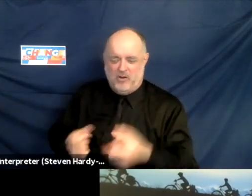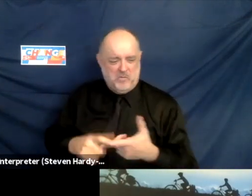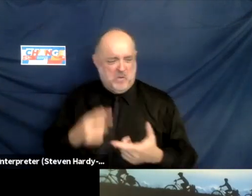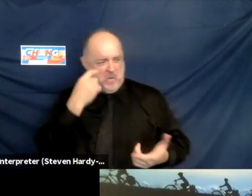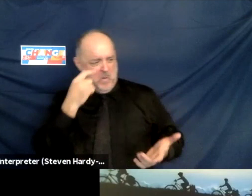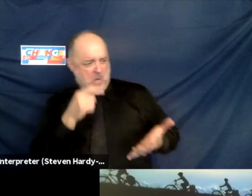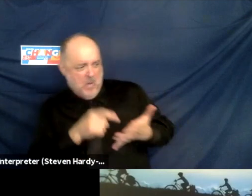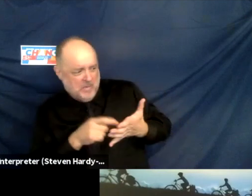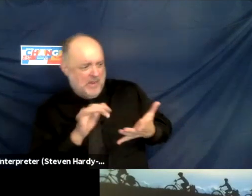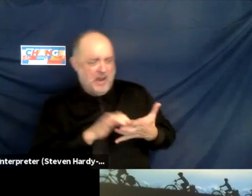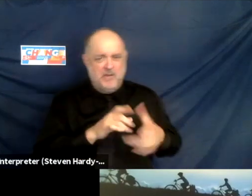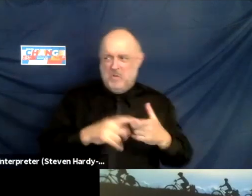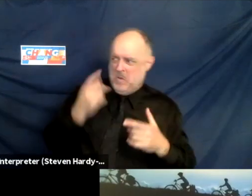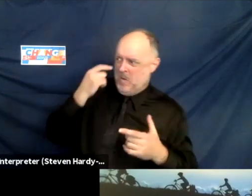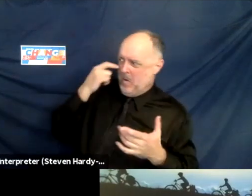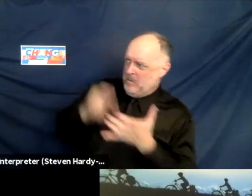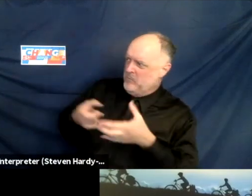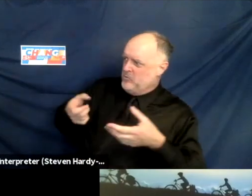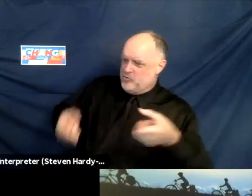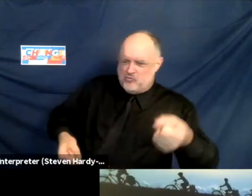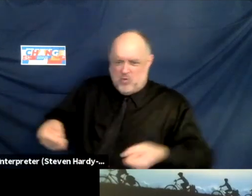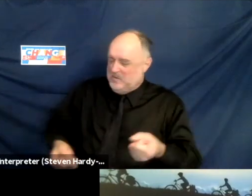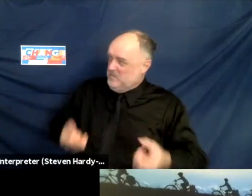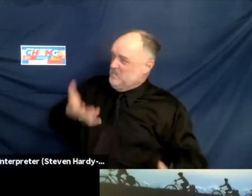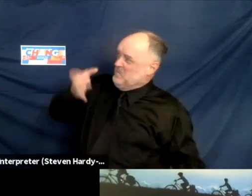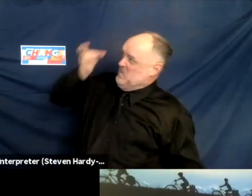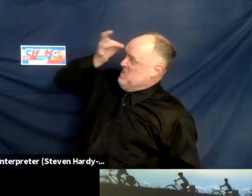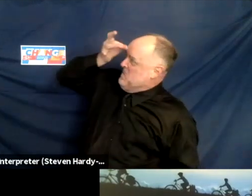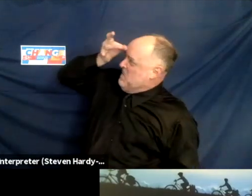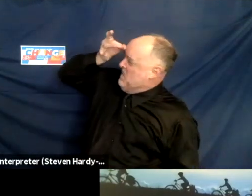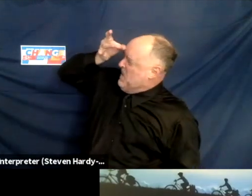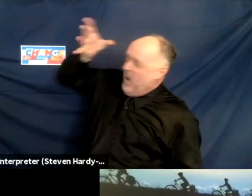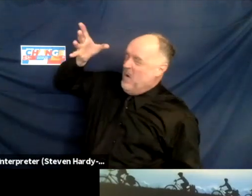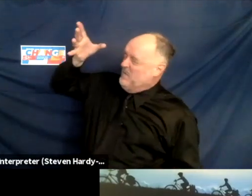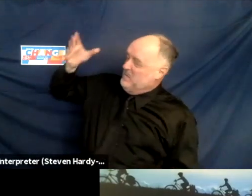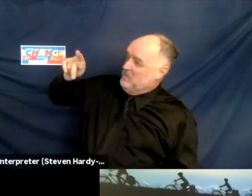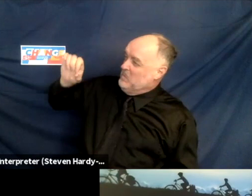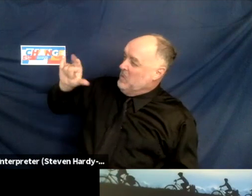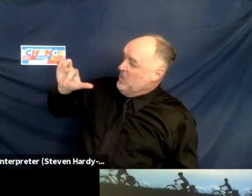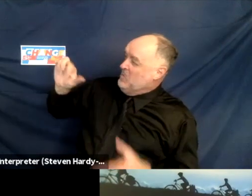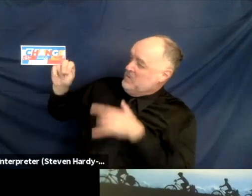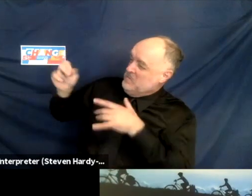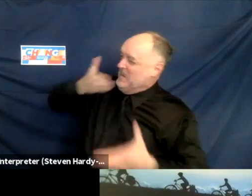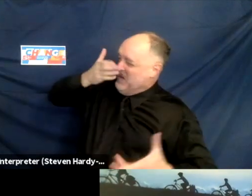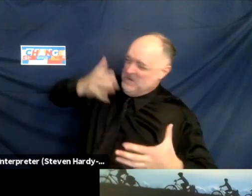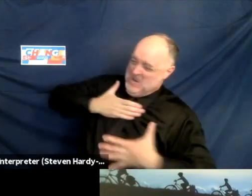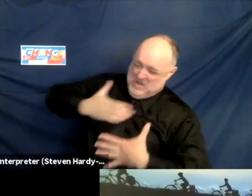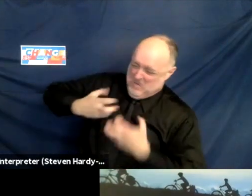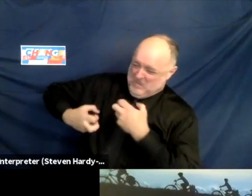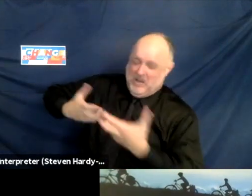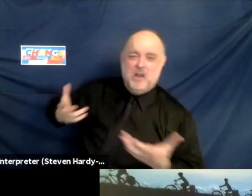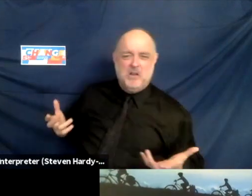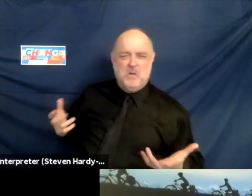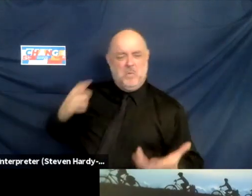trucks pollute our neighborhoods. And for this particular group that I am privileged to address today, we can always tell